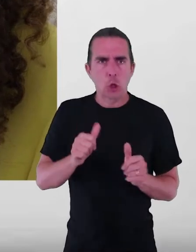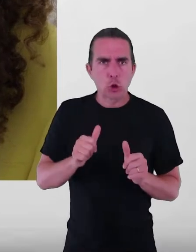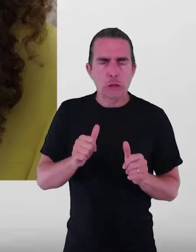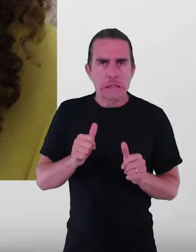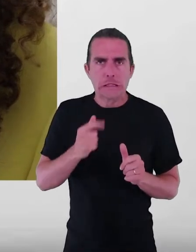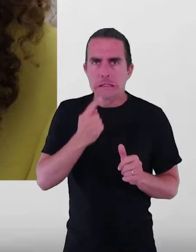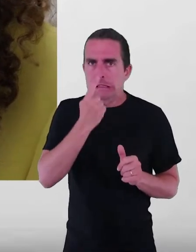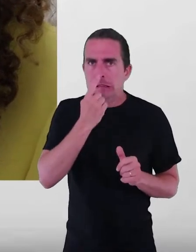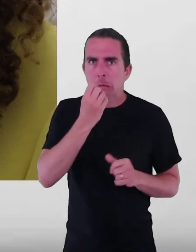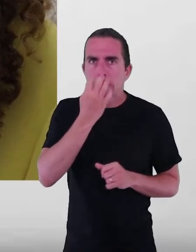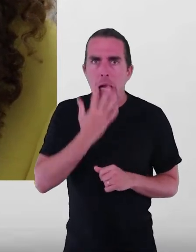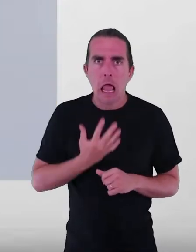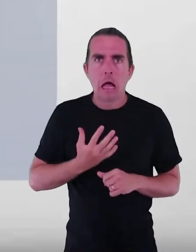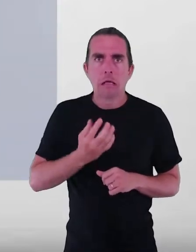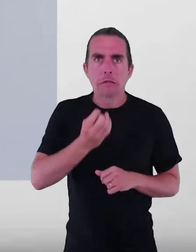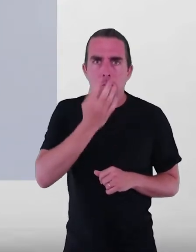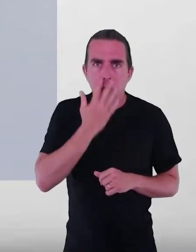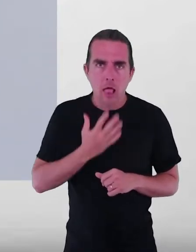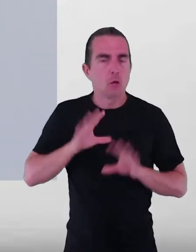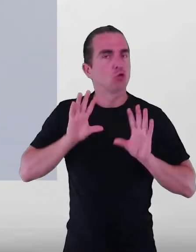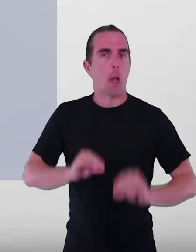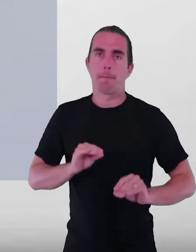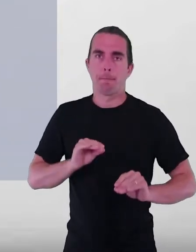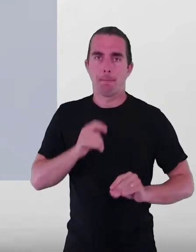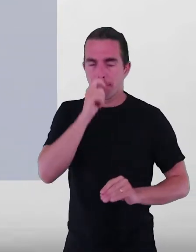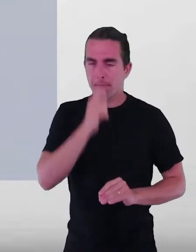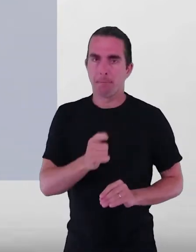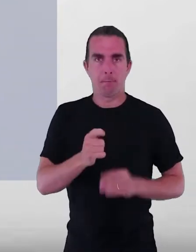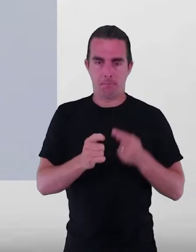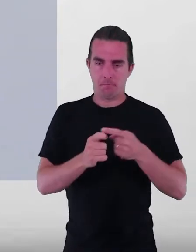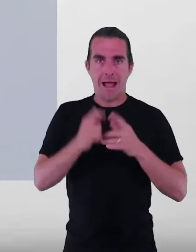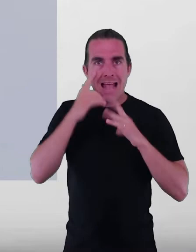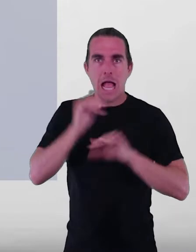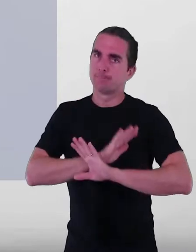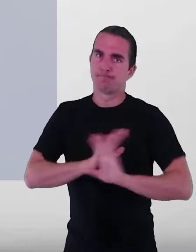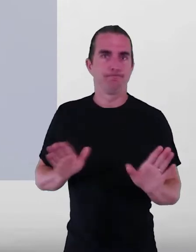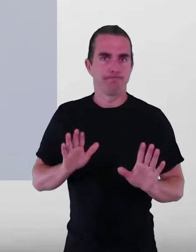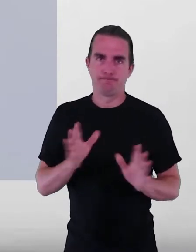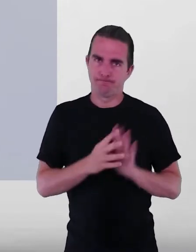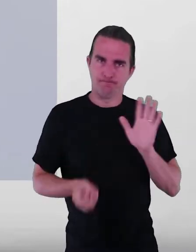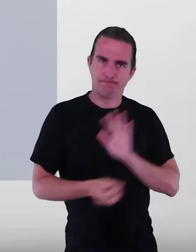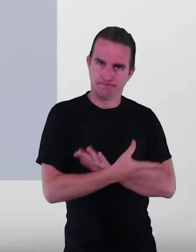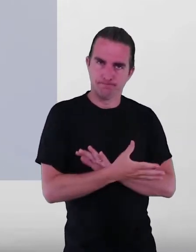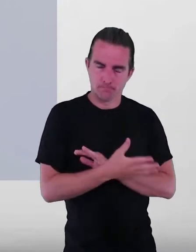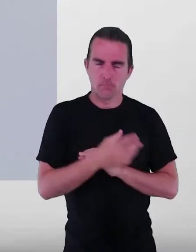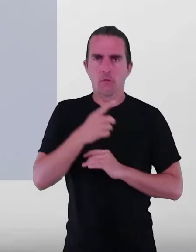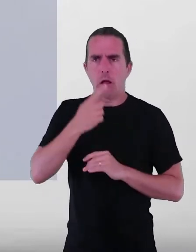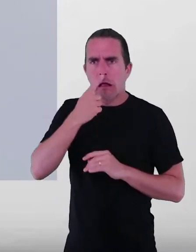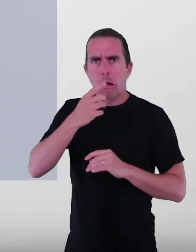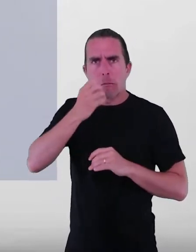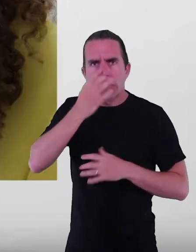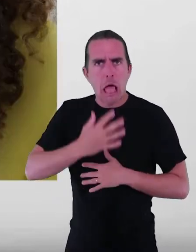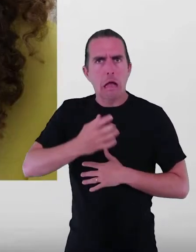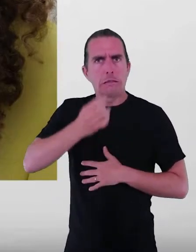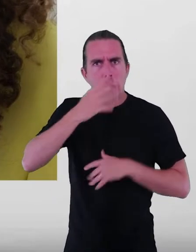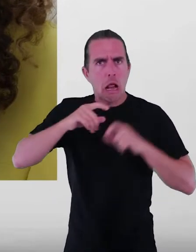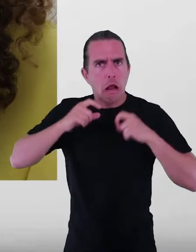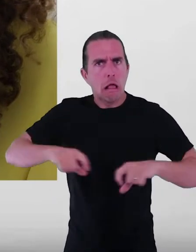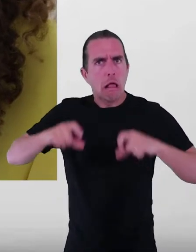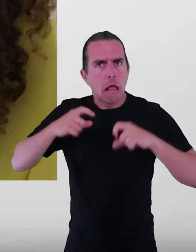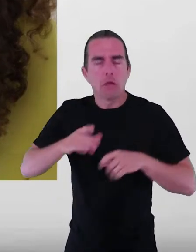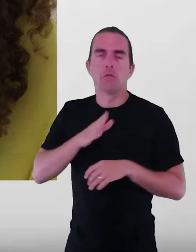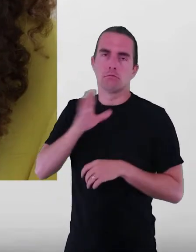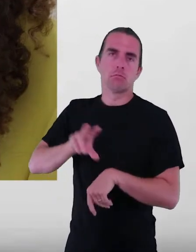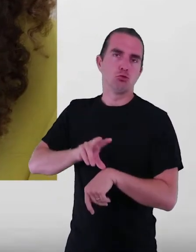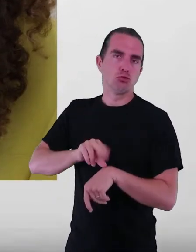nostril. If you experience a nosebleed during the swabbing please stop swabbing. The swab cannot be tested. It is